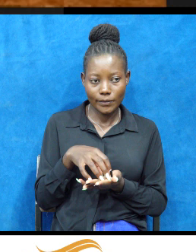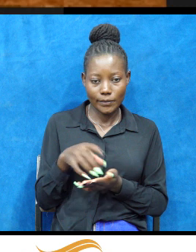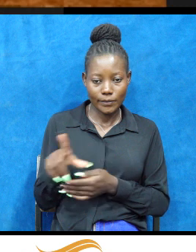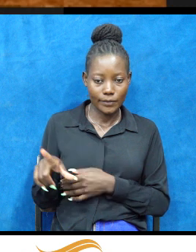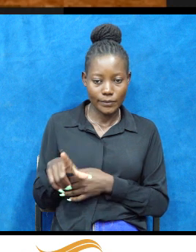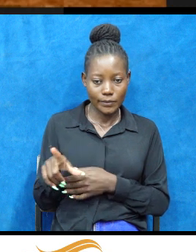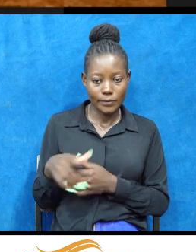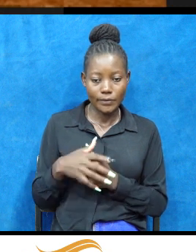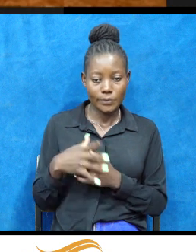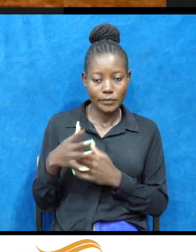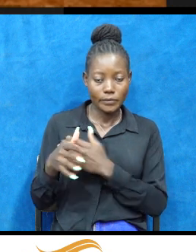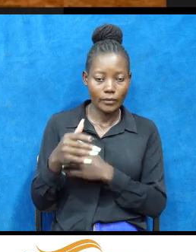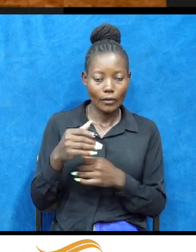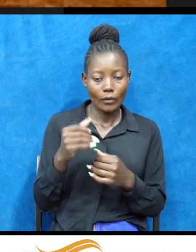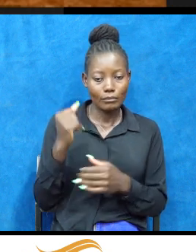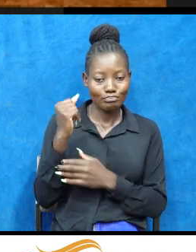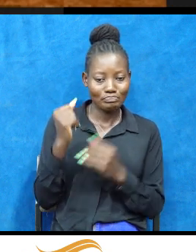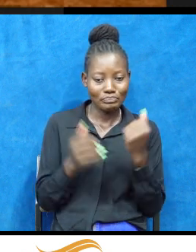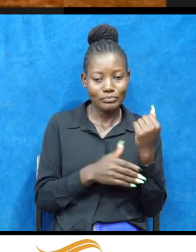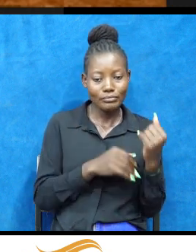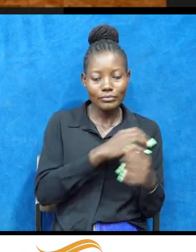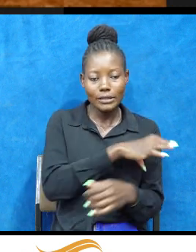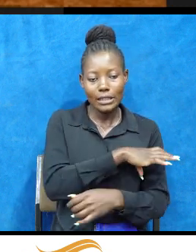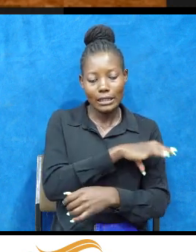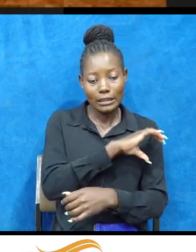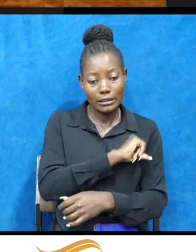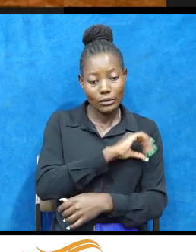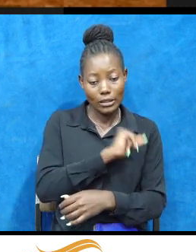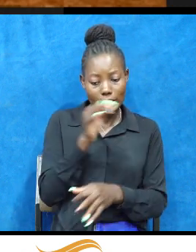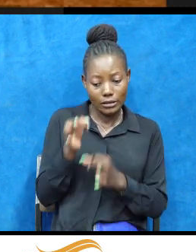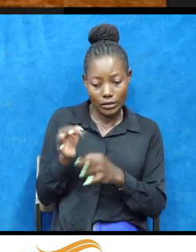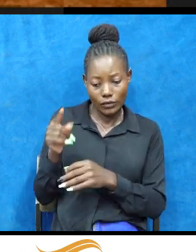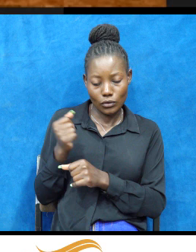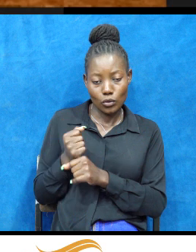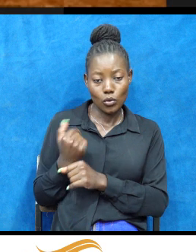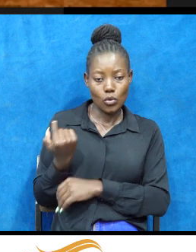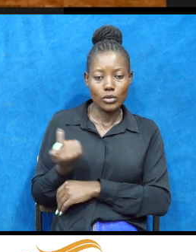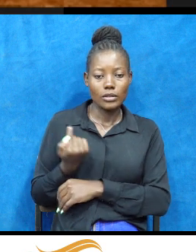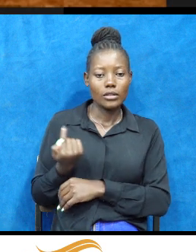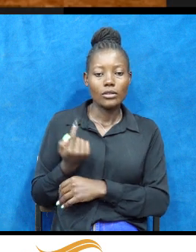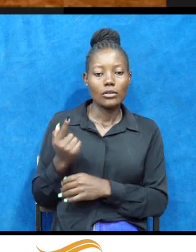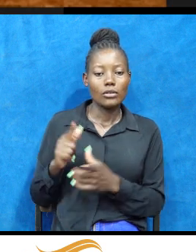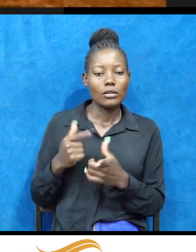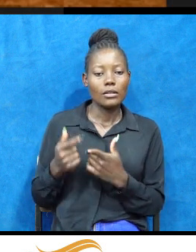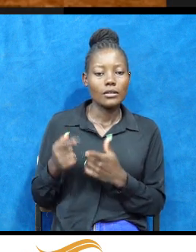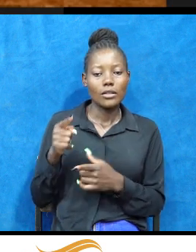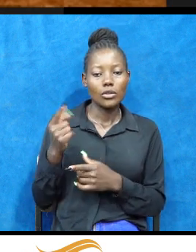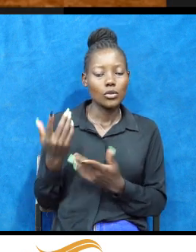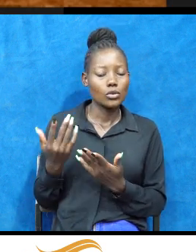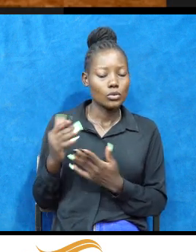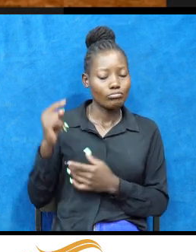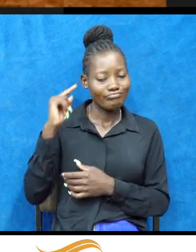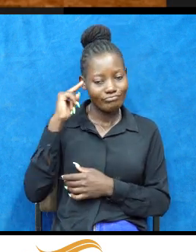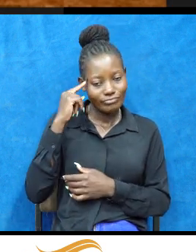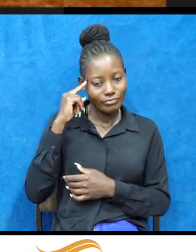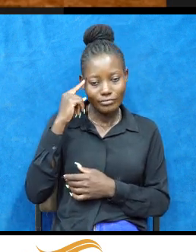muscular endurance. And the reason for that is if you do single leg hops and stuff, you are loading to a high degree